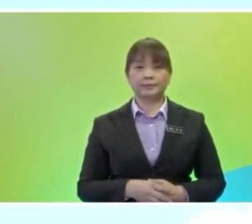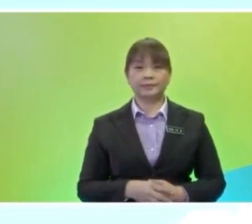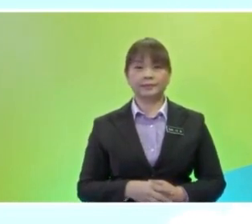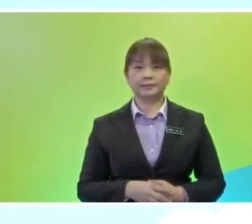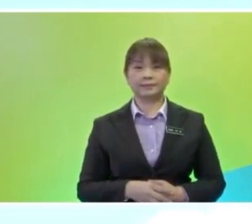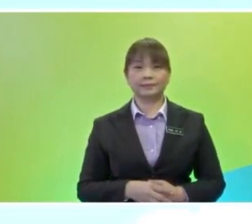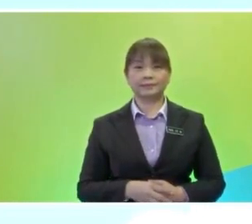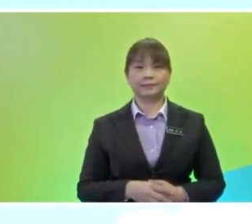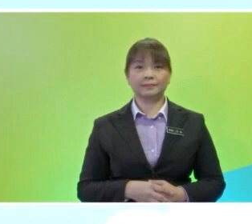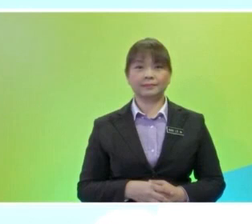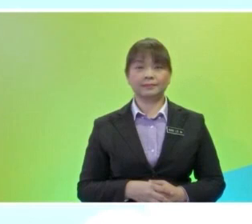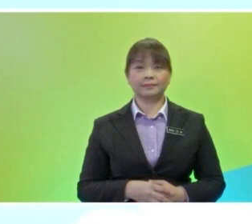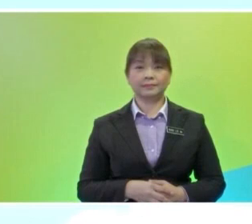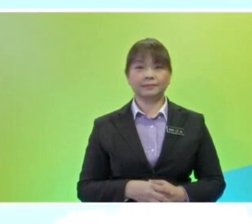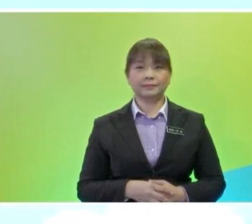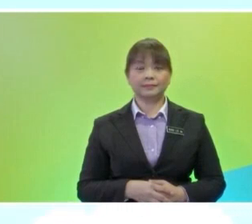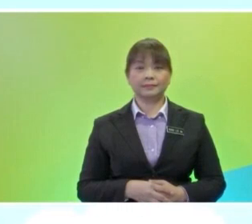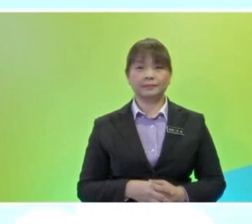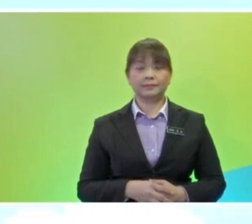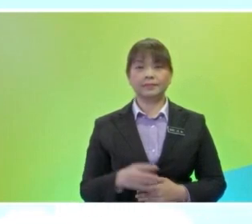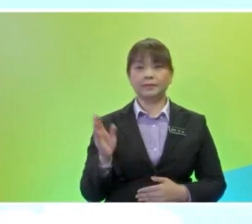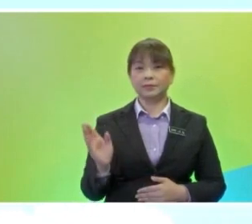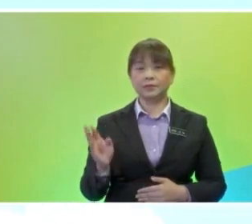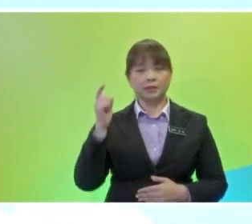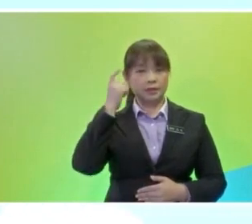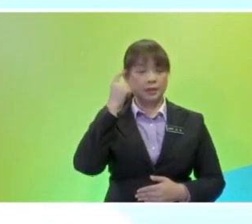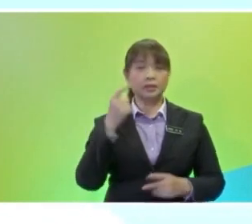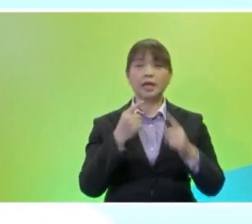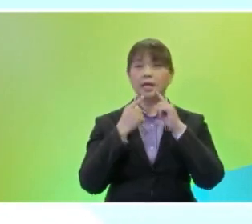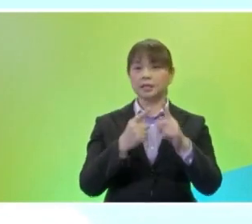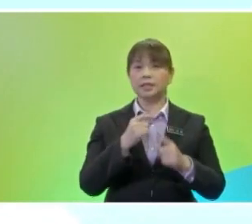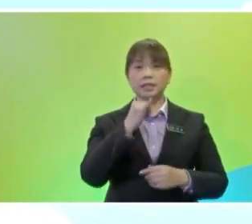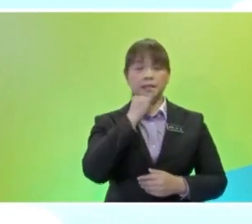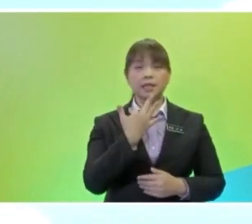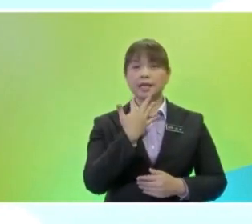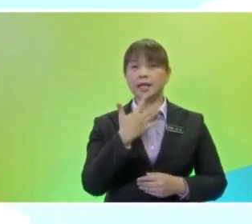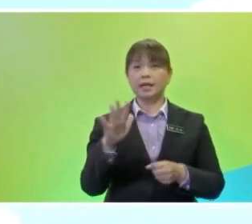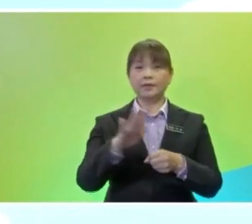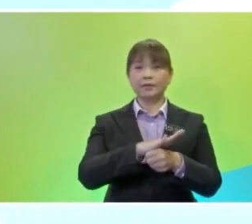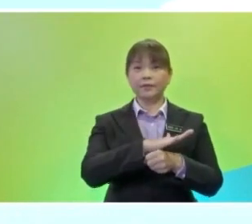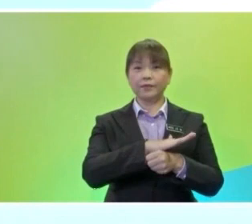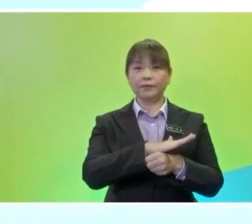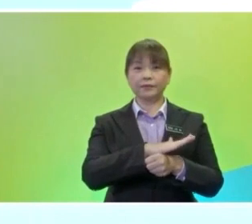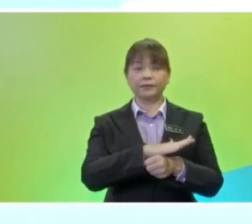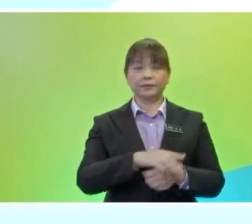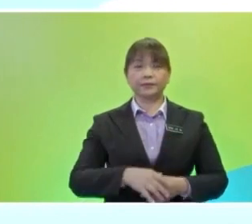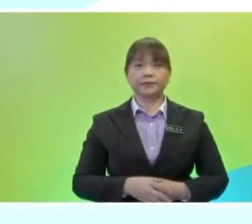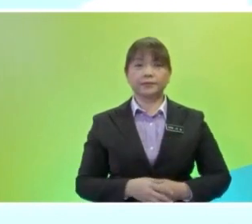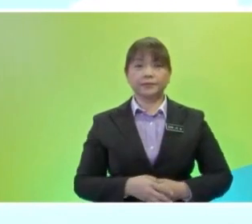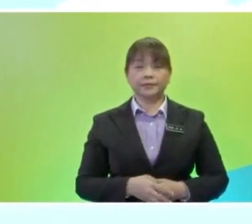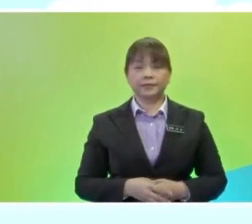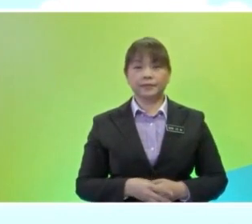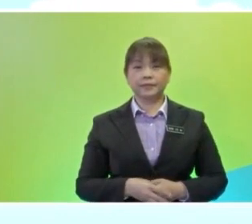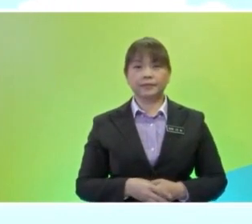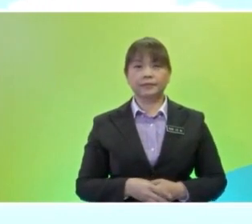Rio. I think the answer is colorful. Colorful. Okay.